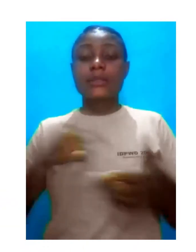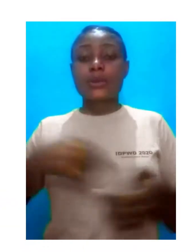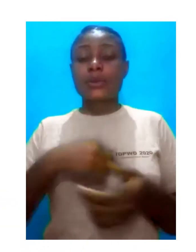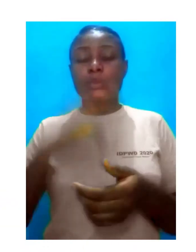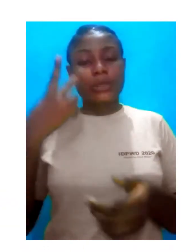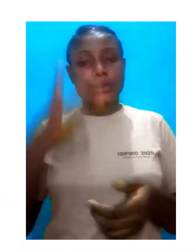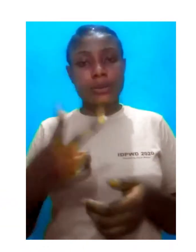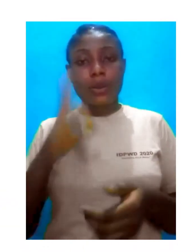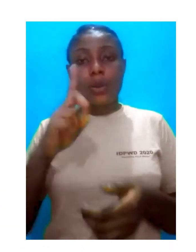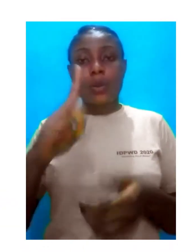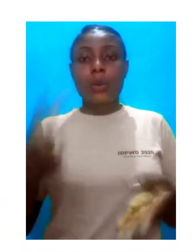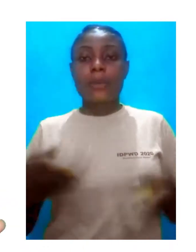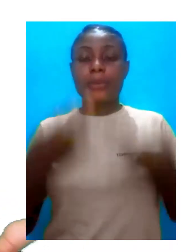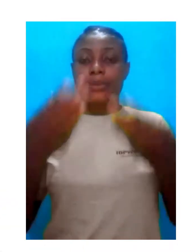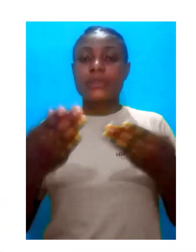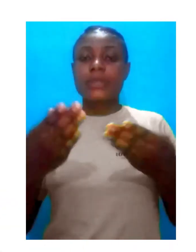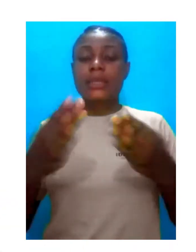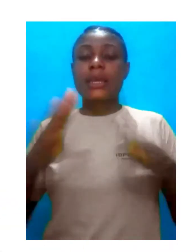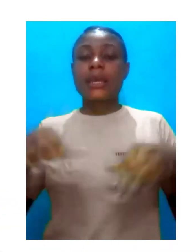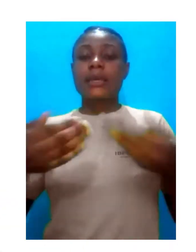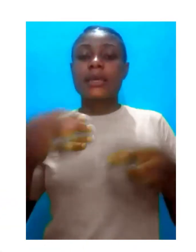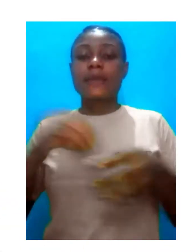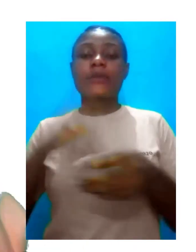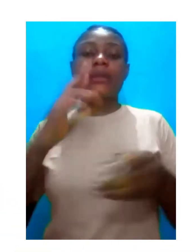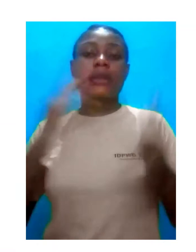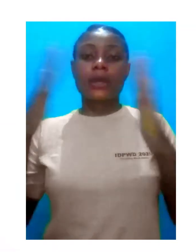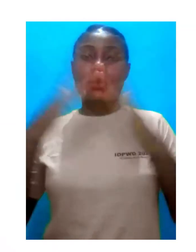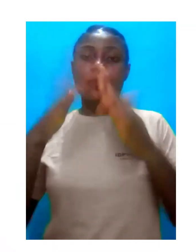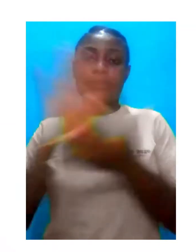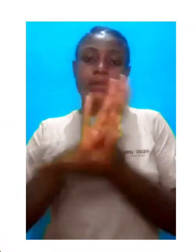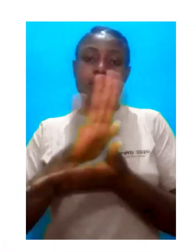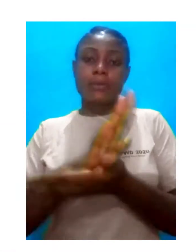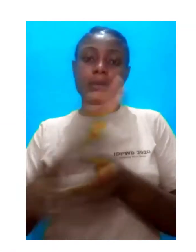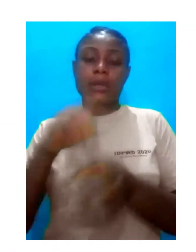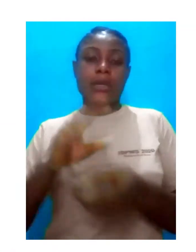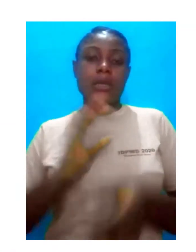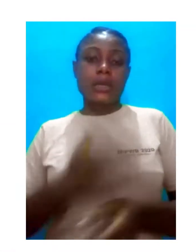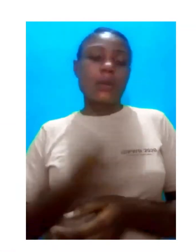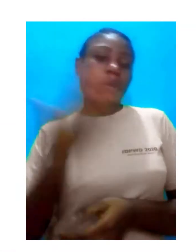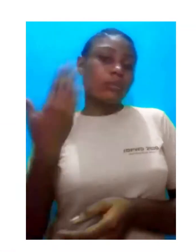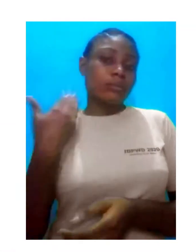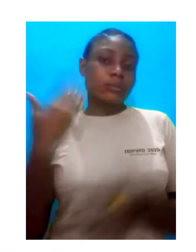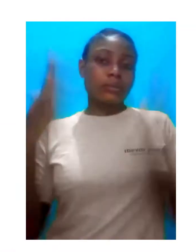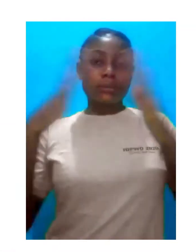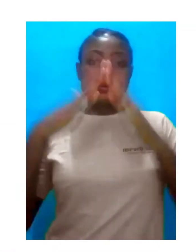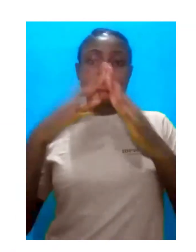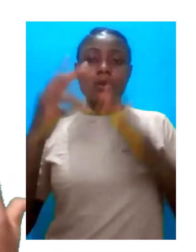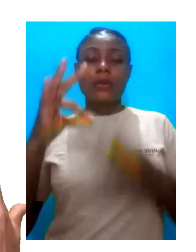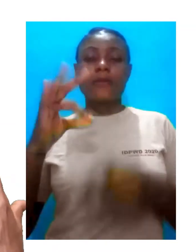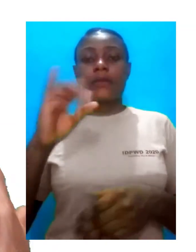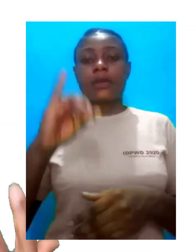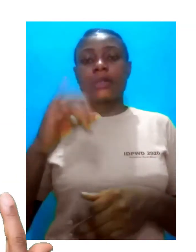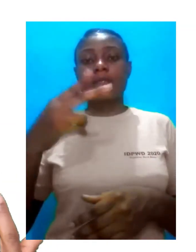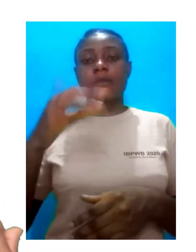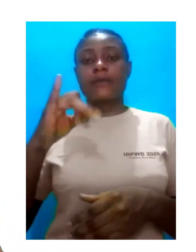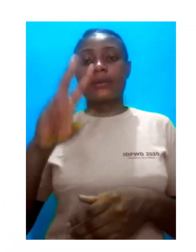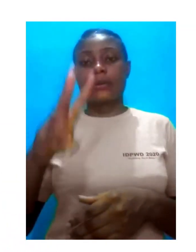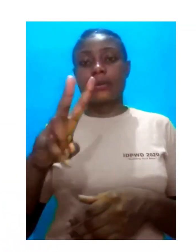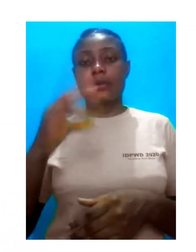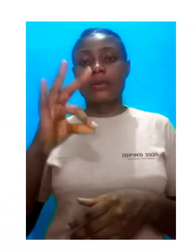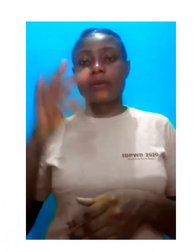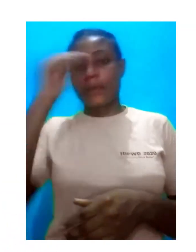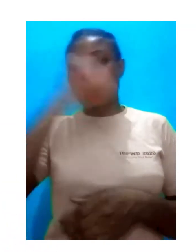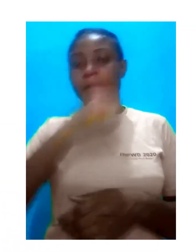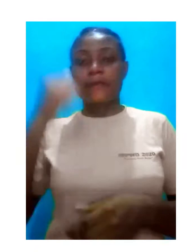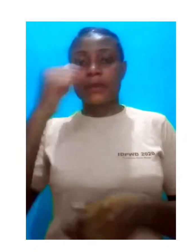sign that we saw one of the presenters presented in her conference paper in the recent conference